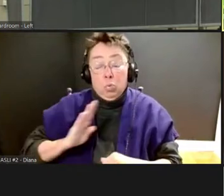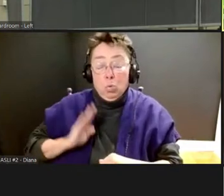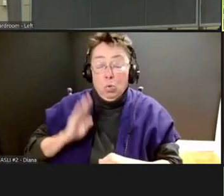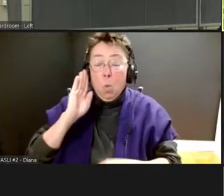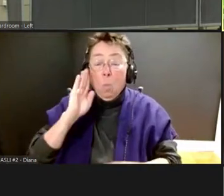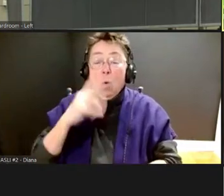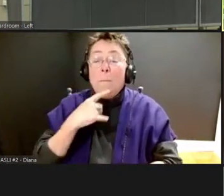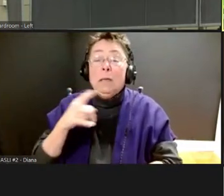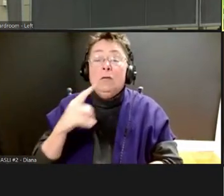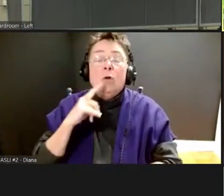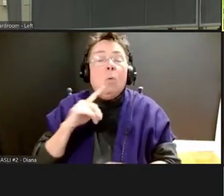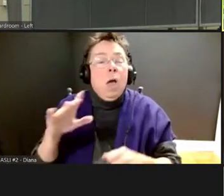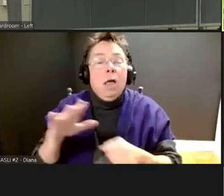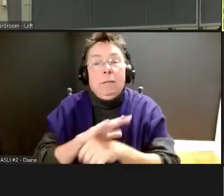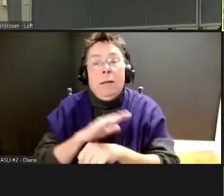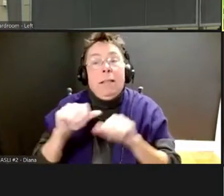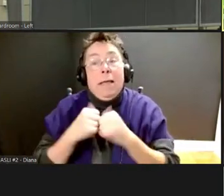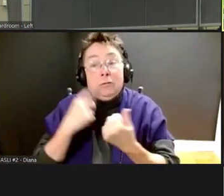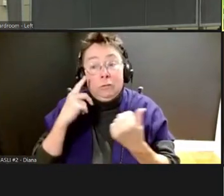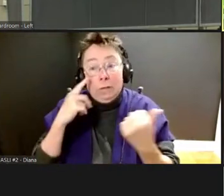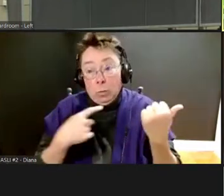the entire agency.